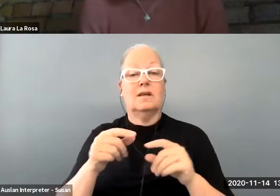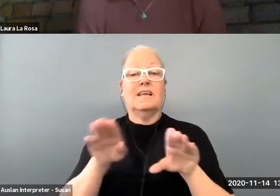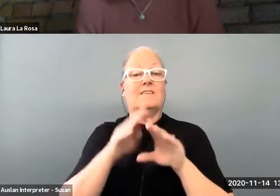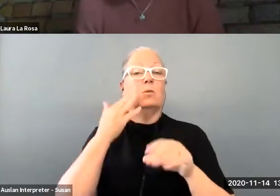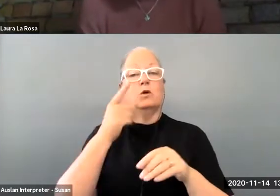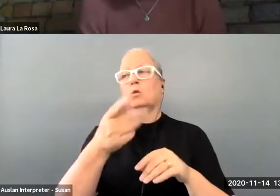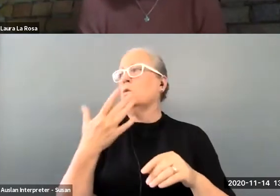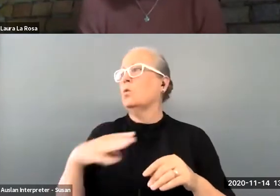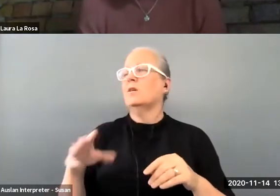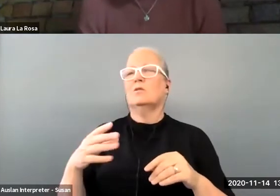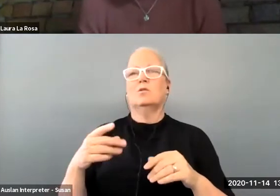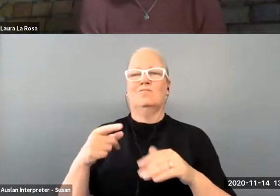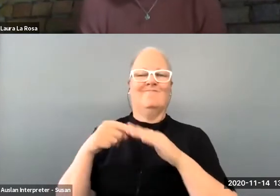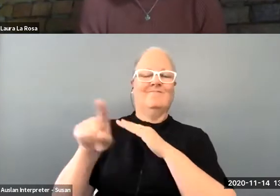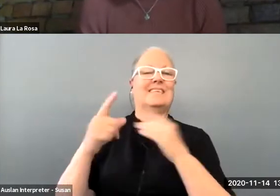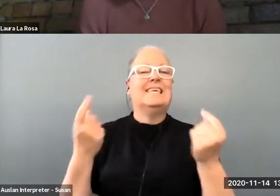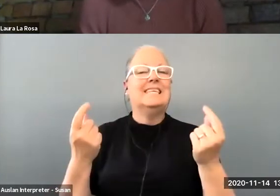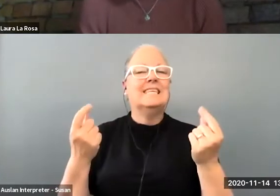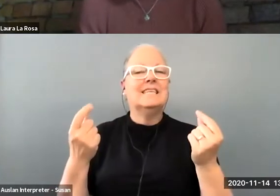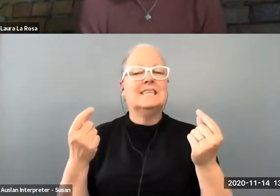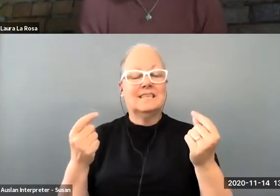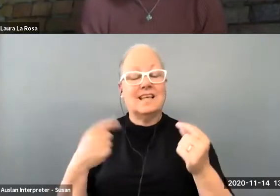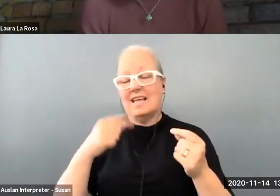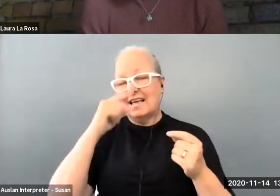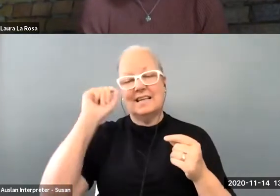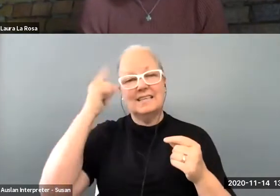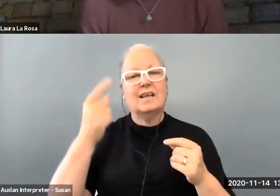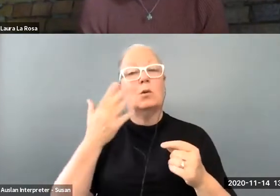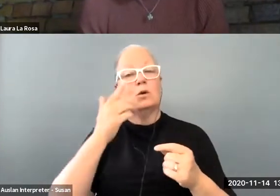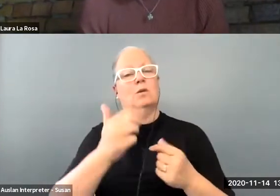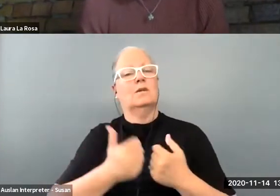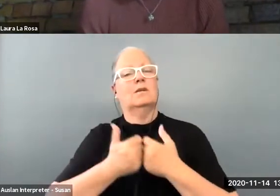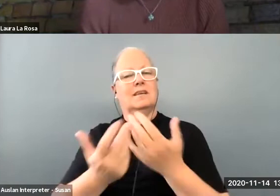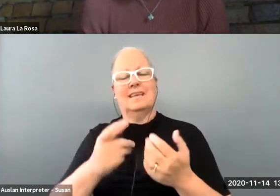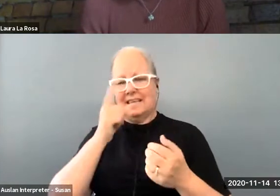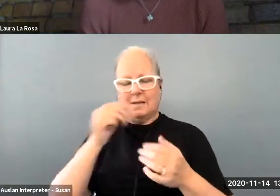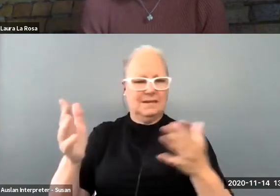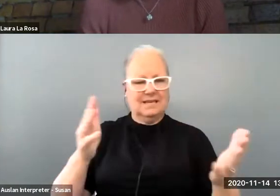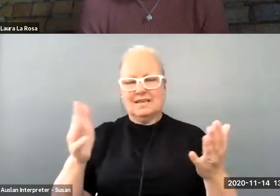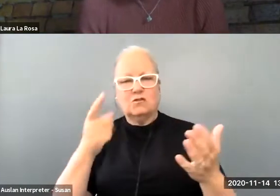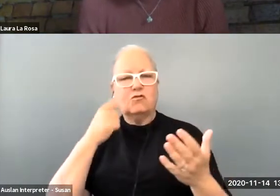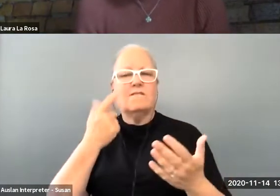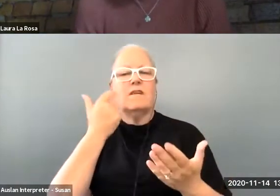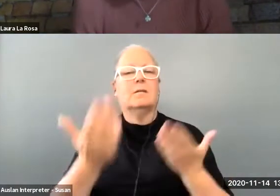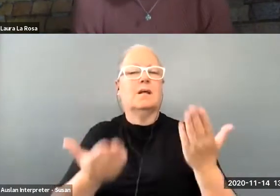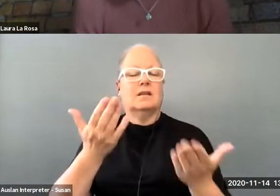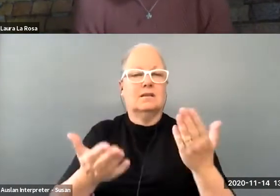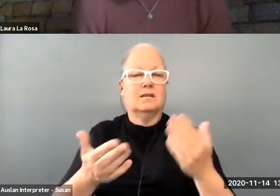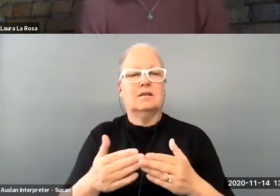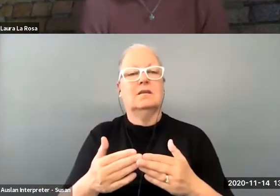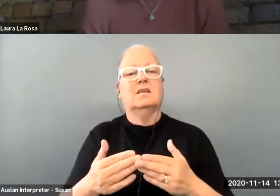easy way out or you're quite exhausted. I can relate to that. It's always a bit of a juggle. I also like